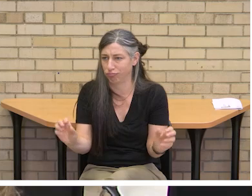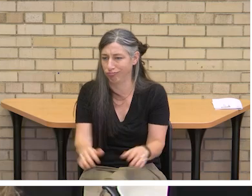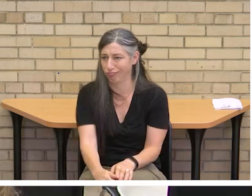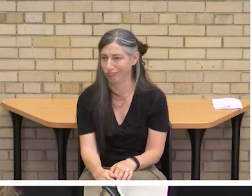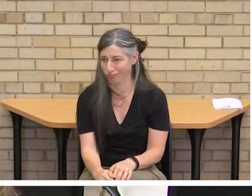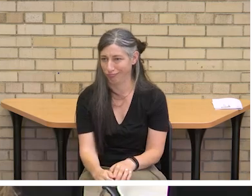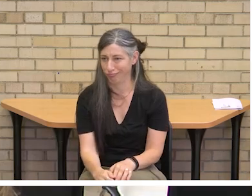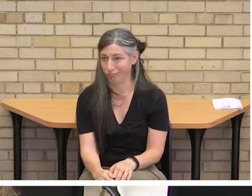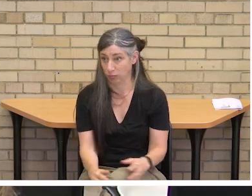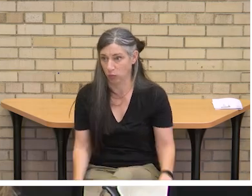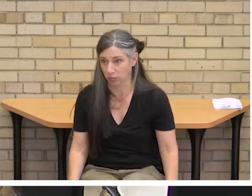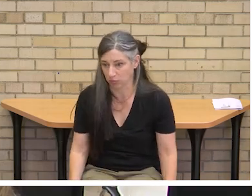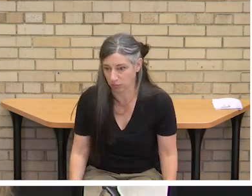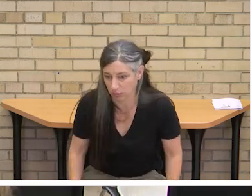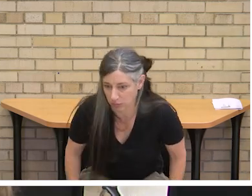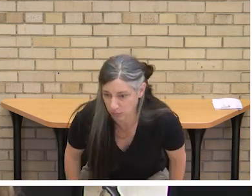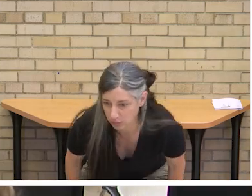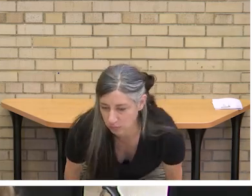Question on Zoom.